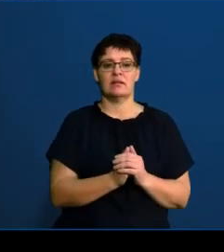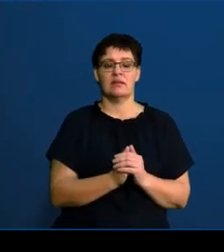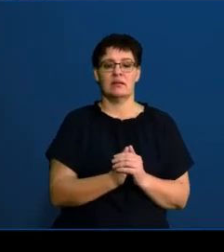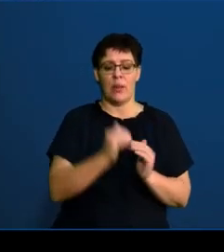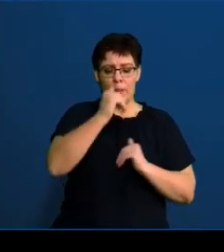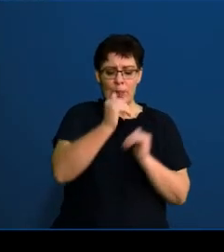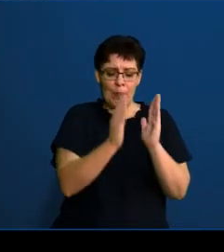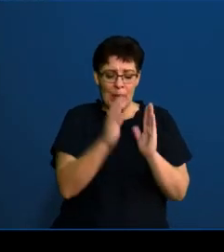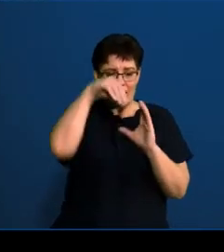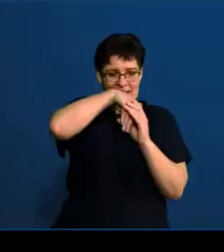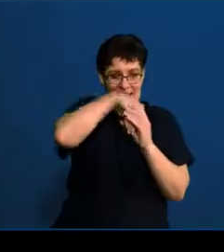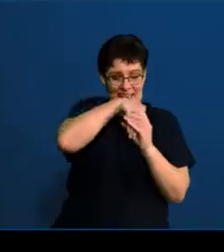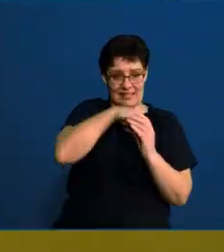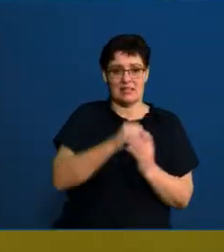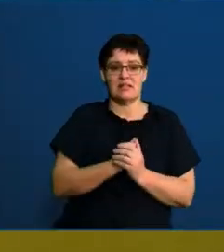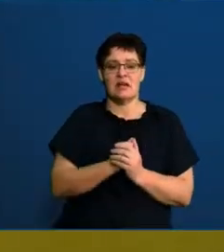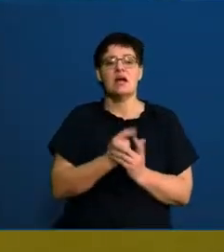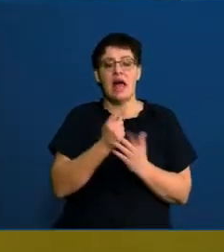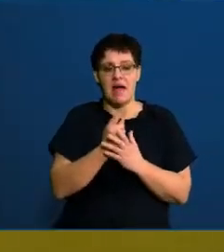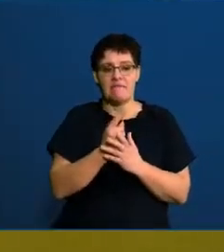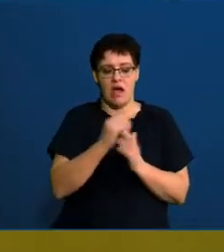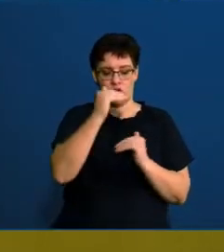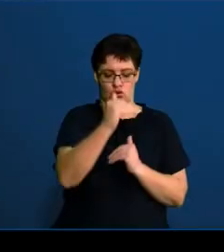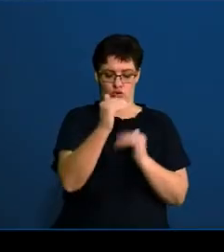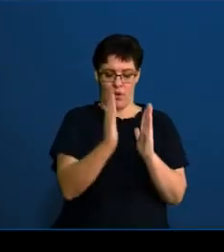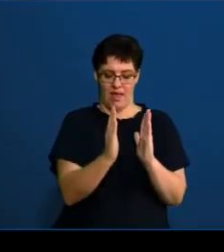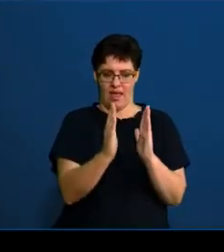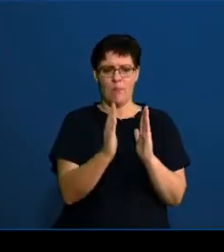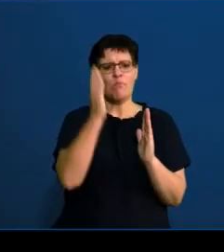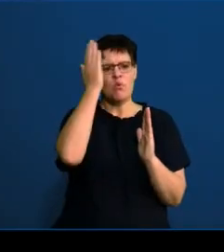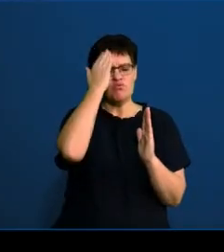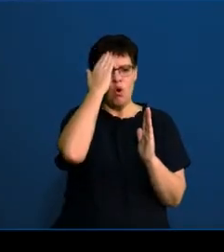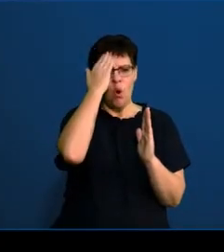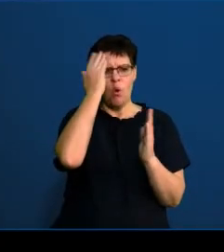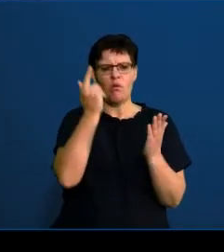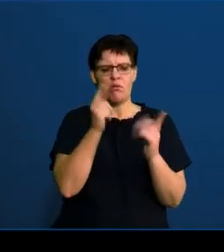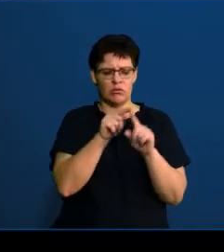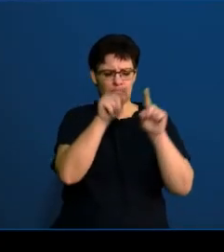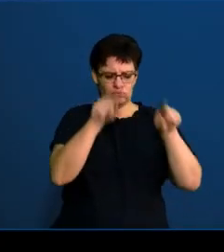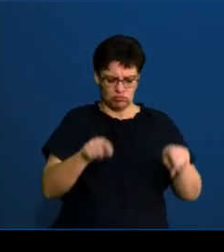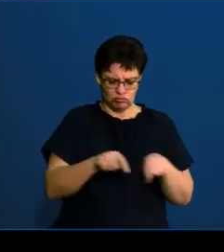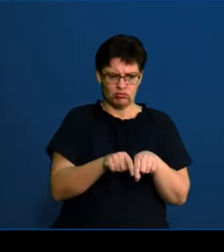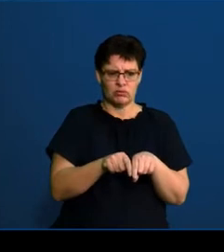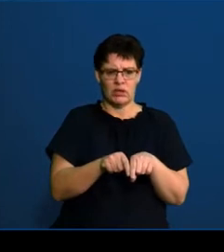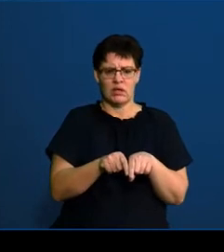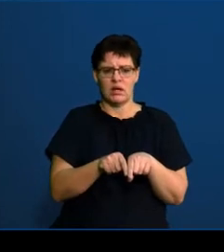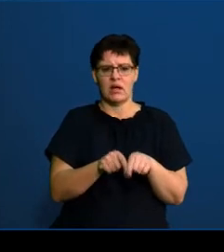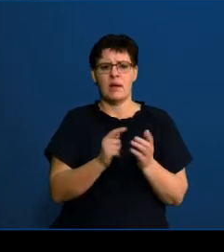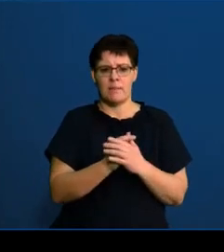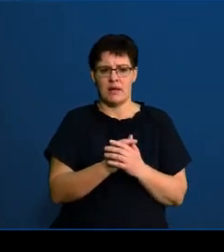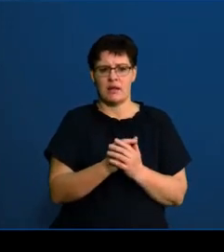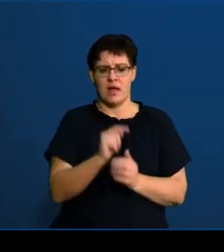tells me that there's a square window pane. So I'm actually going to redraw this, and I see that it